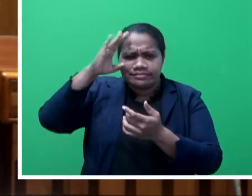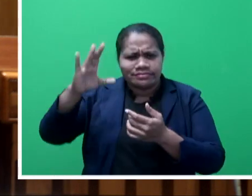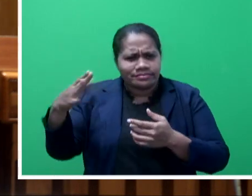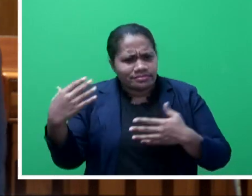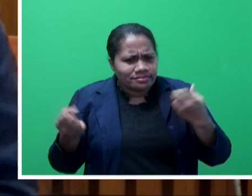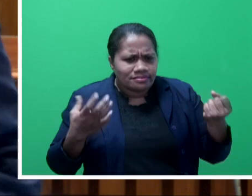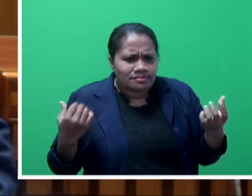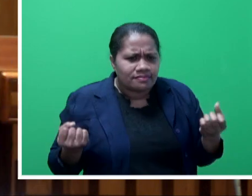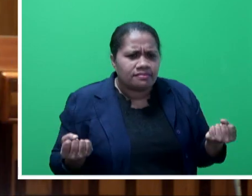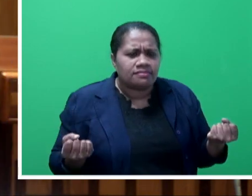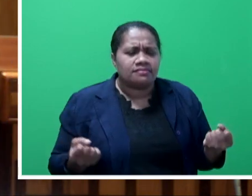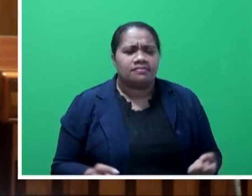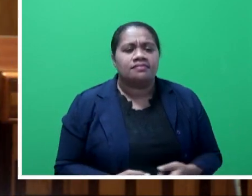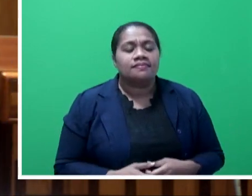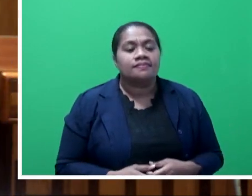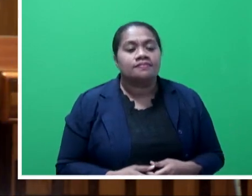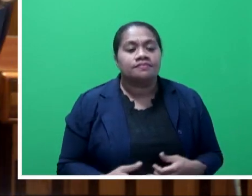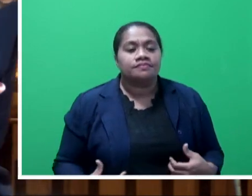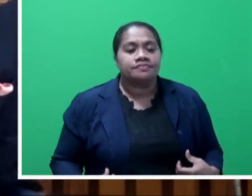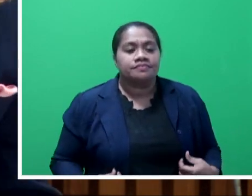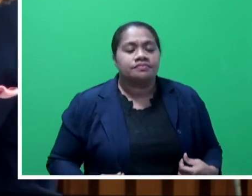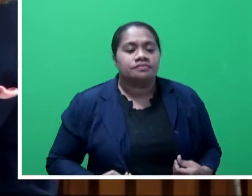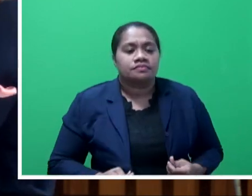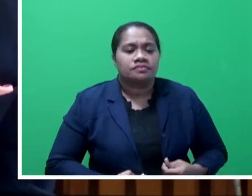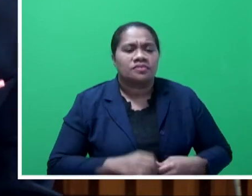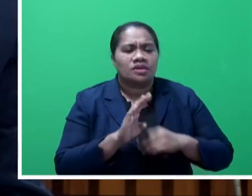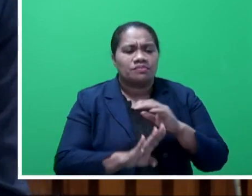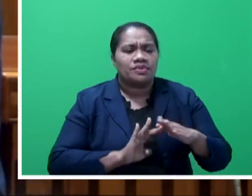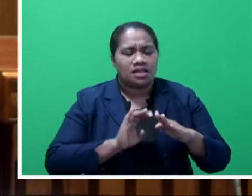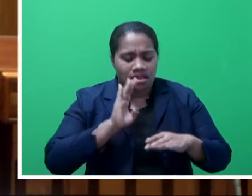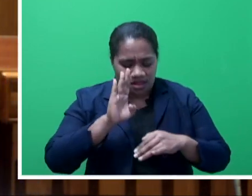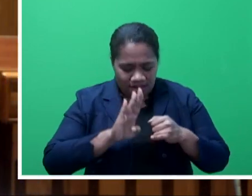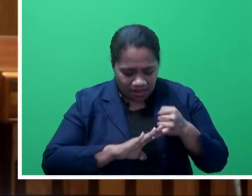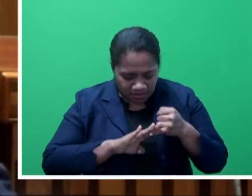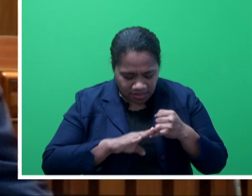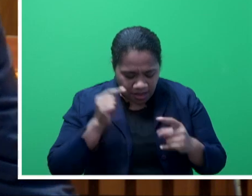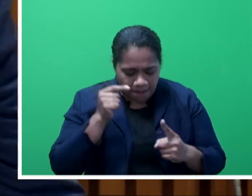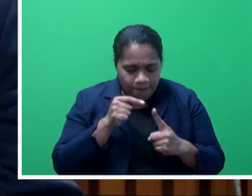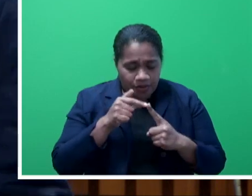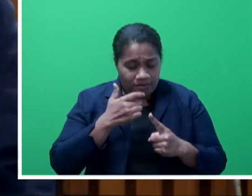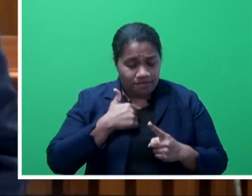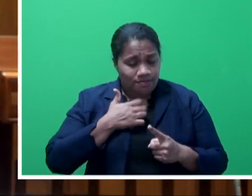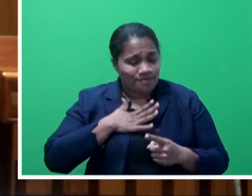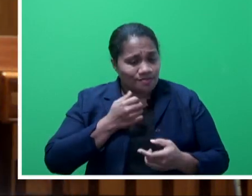Mr. Speaker, sir, the last point that I wanted to make is that